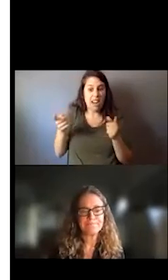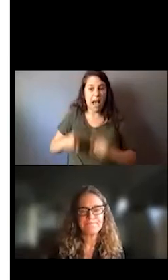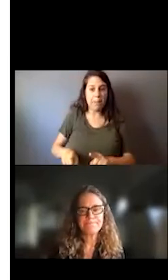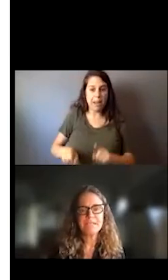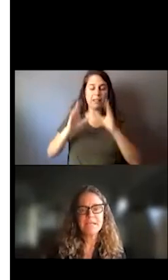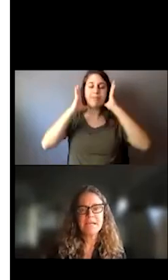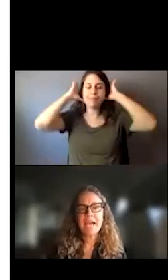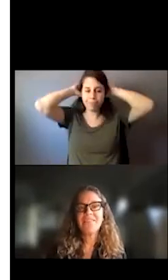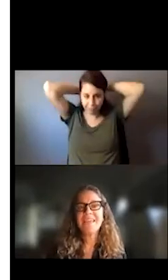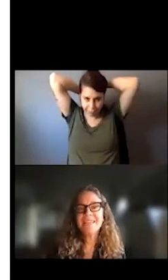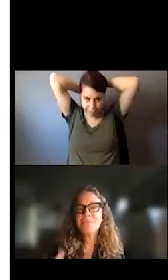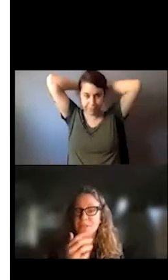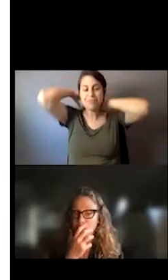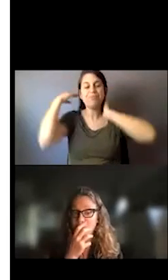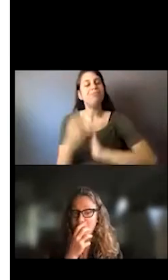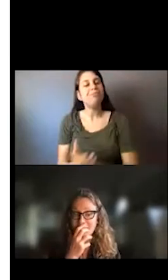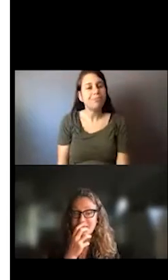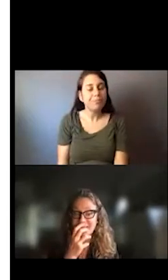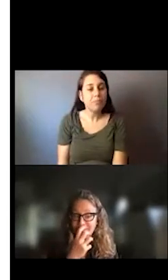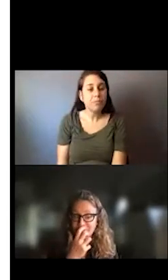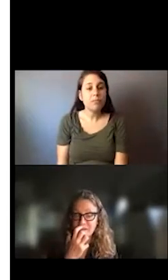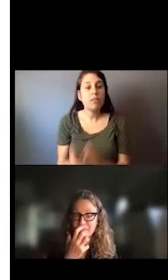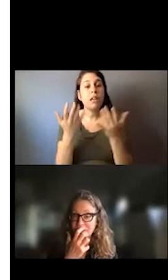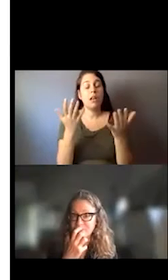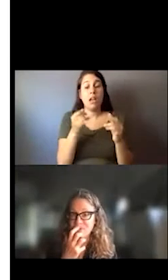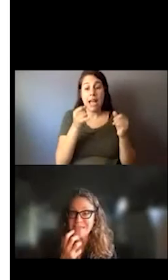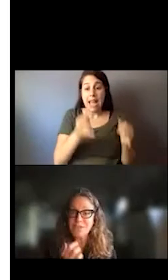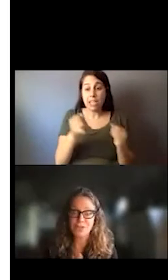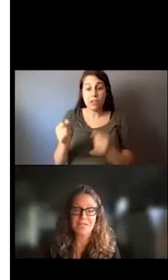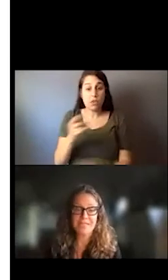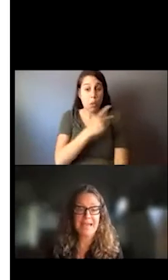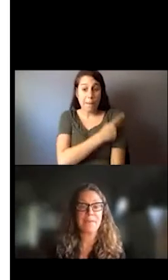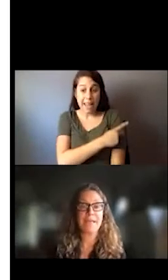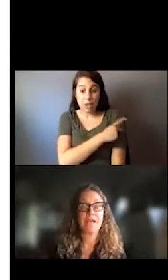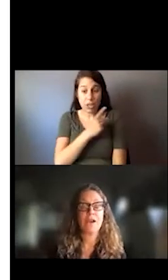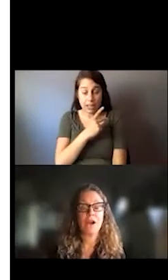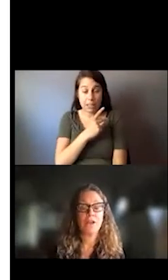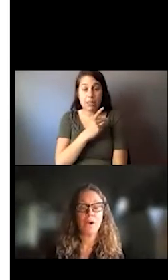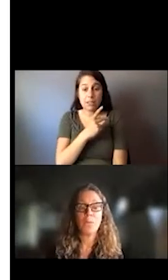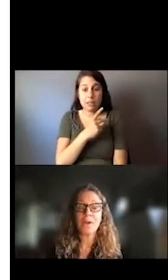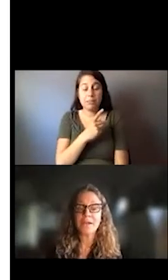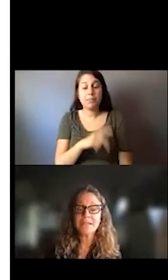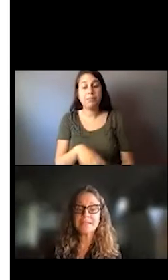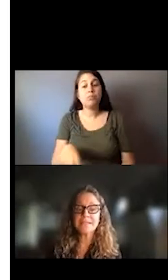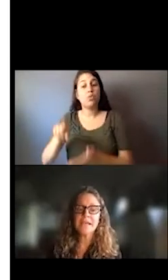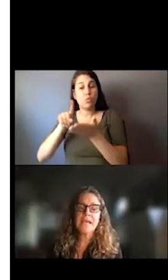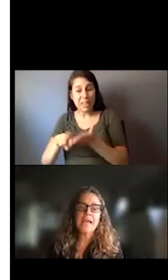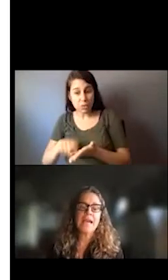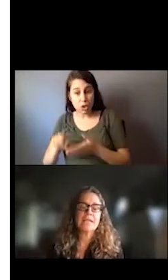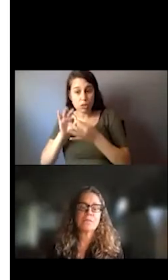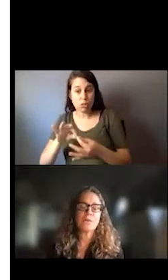area. At the individual patient level, much of the research that's happening on